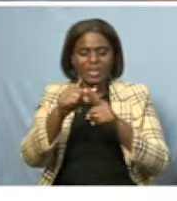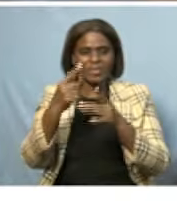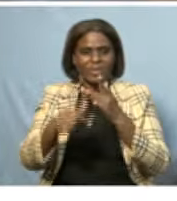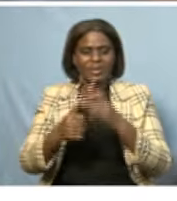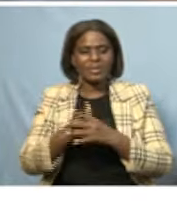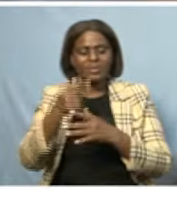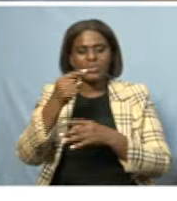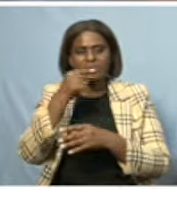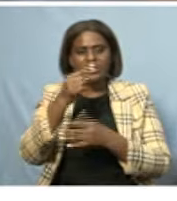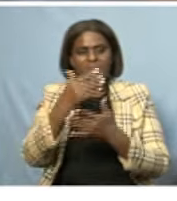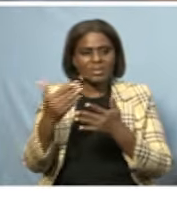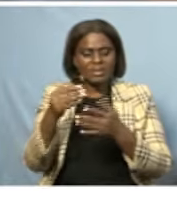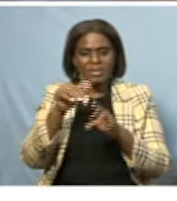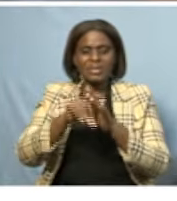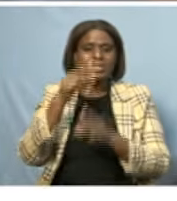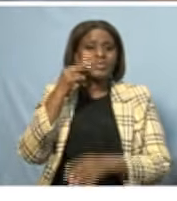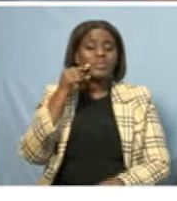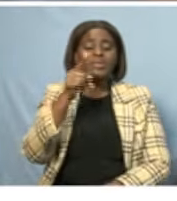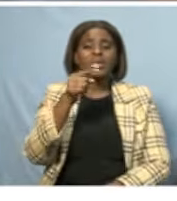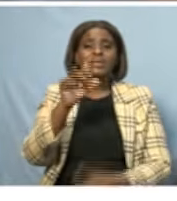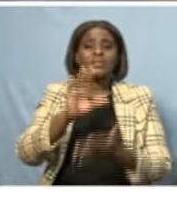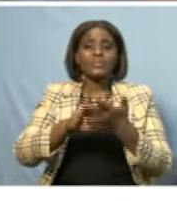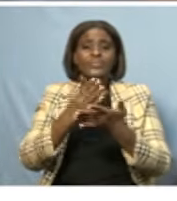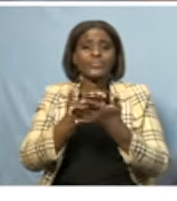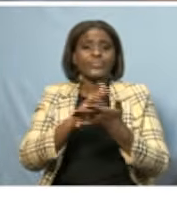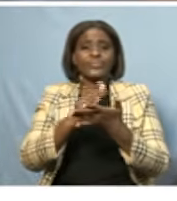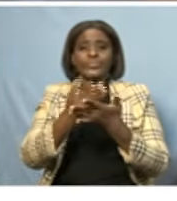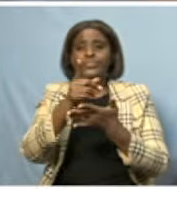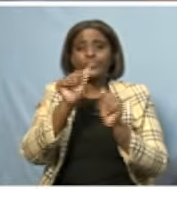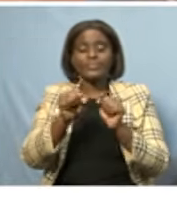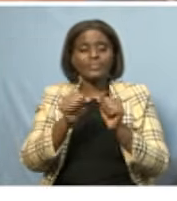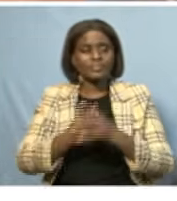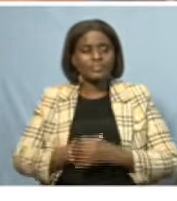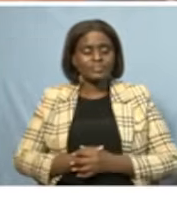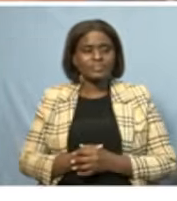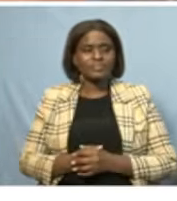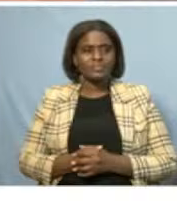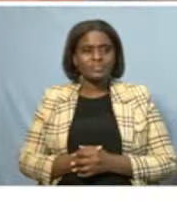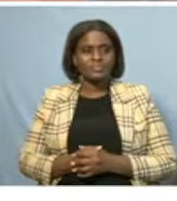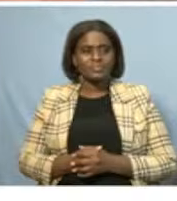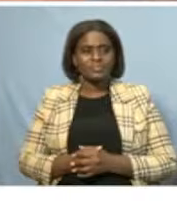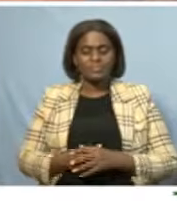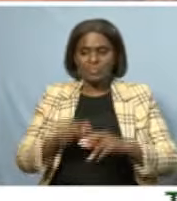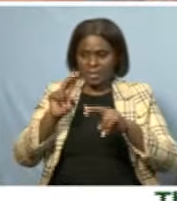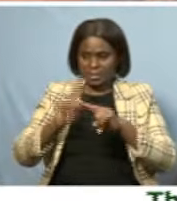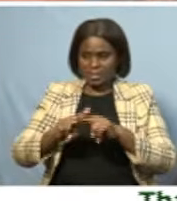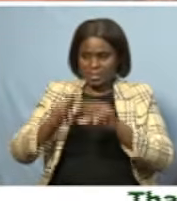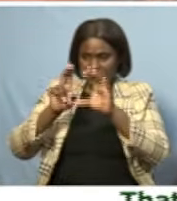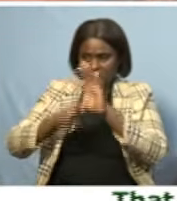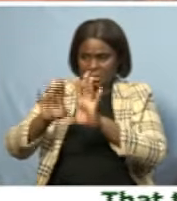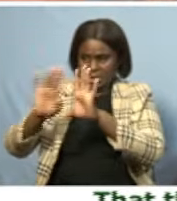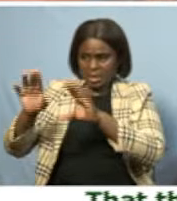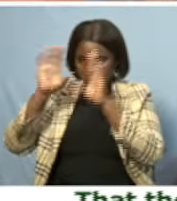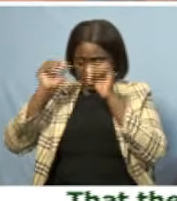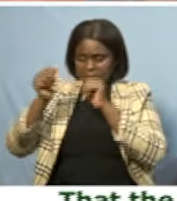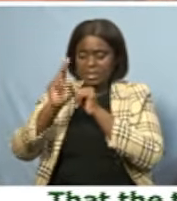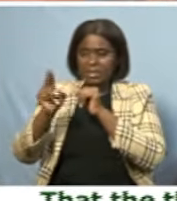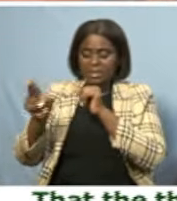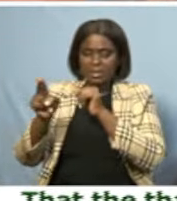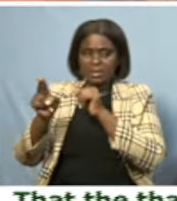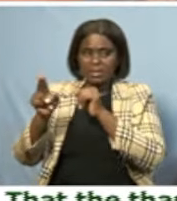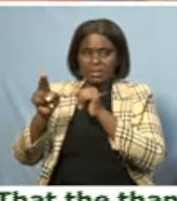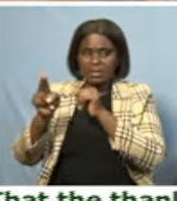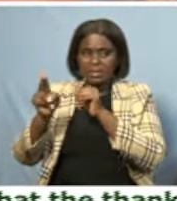You said something in Bemba. Can you translate it? The chair is for the President, Hakainde Chirema. Is